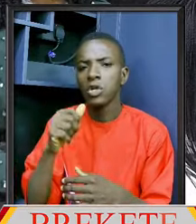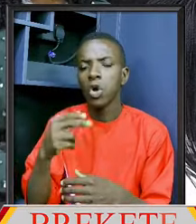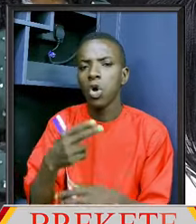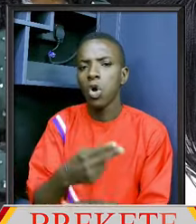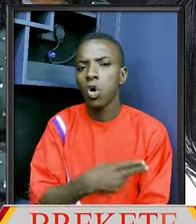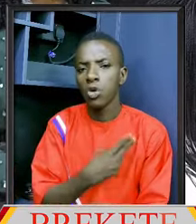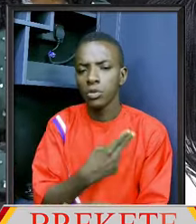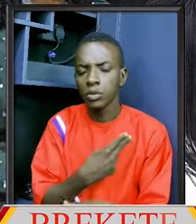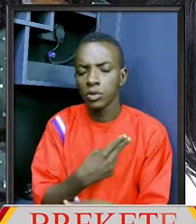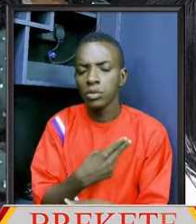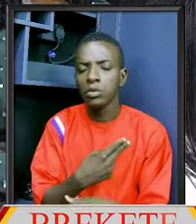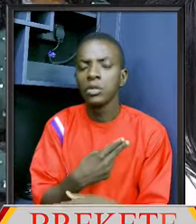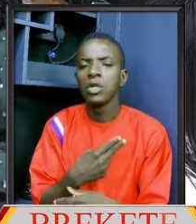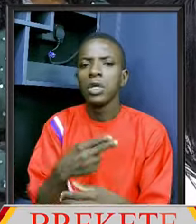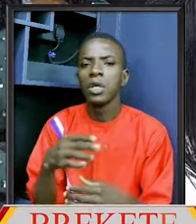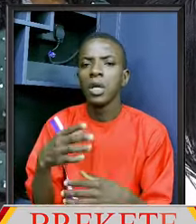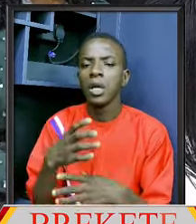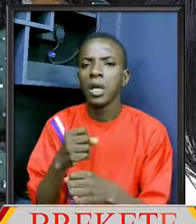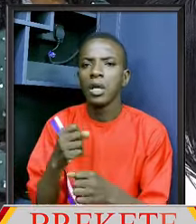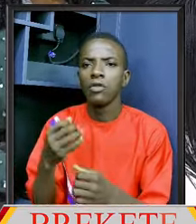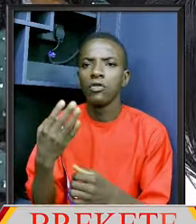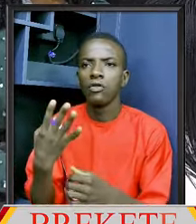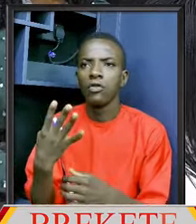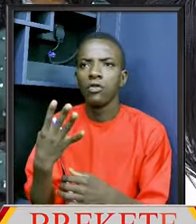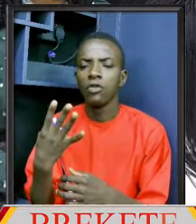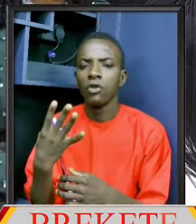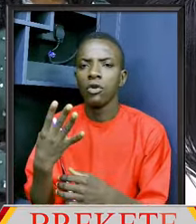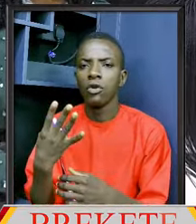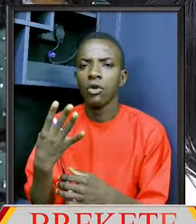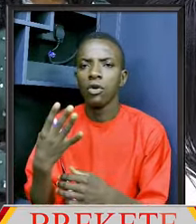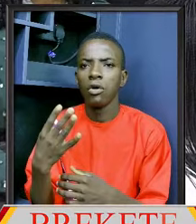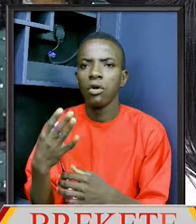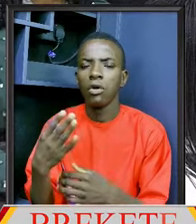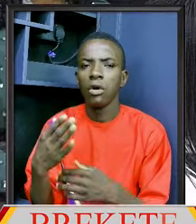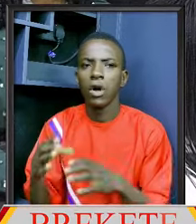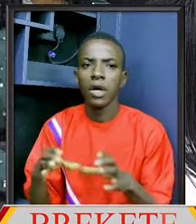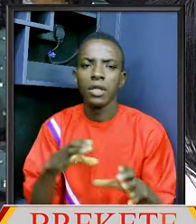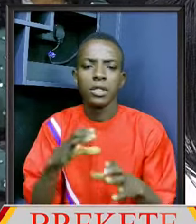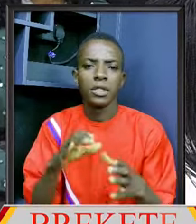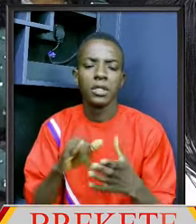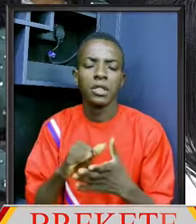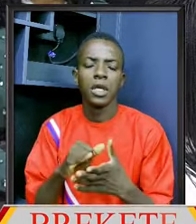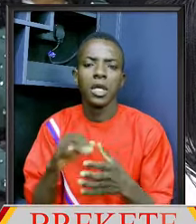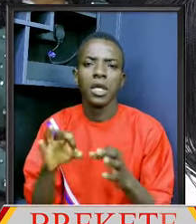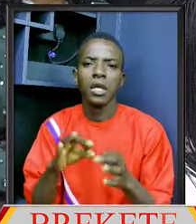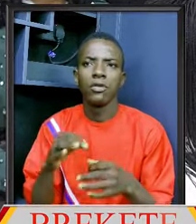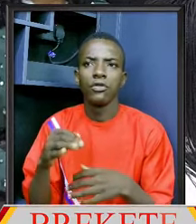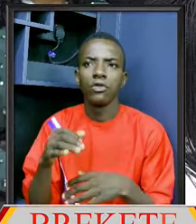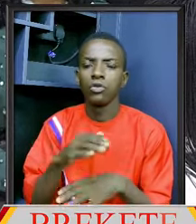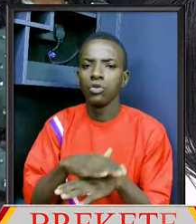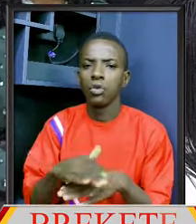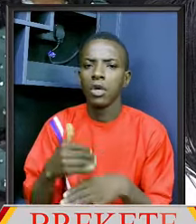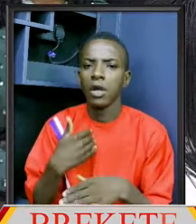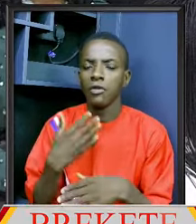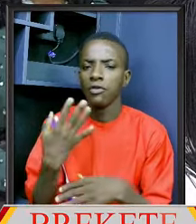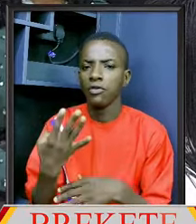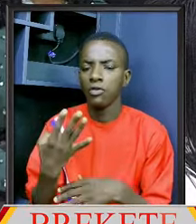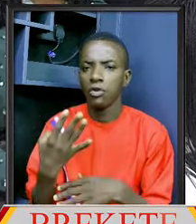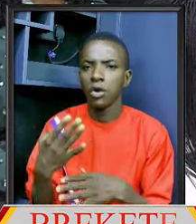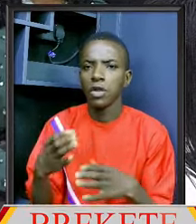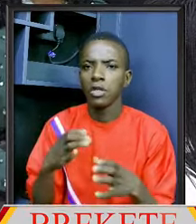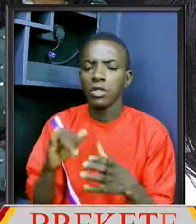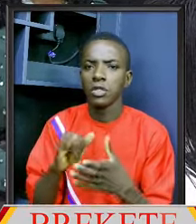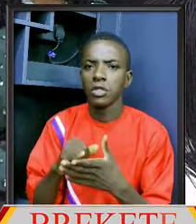private hospital oh no, you get 4 characteristics. If you don't get that